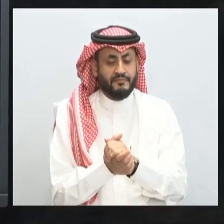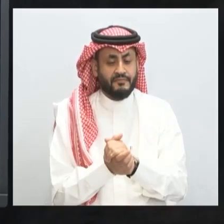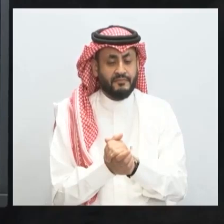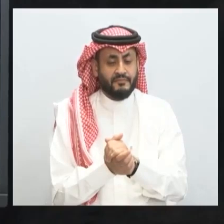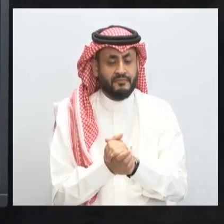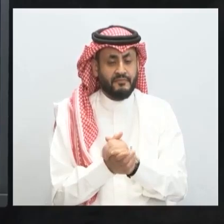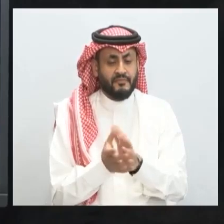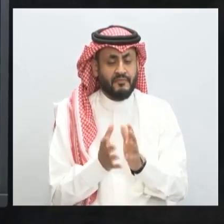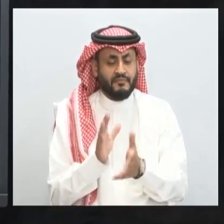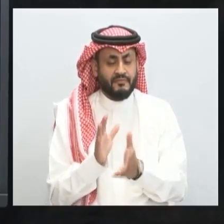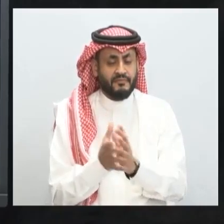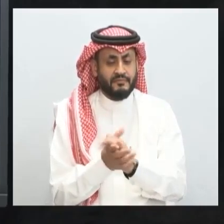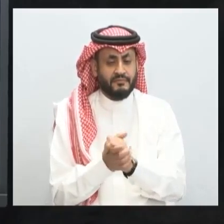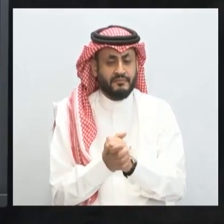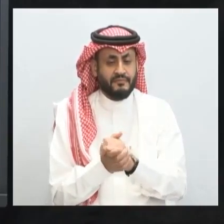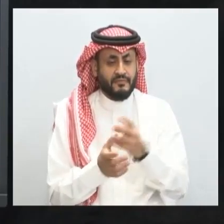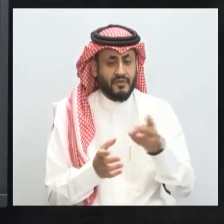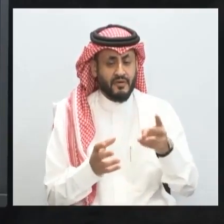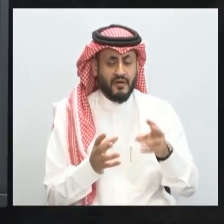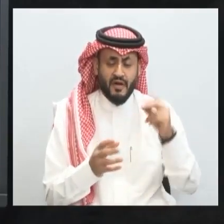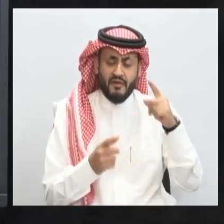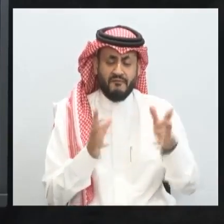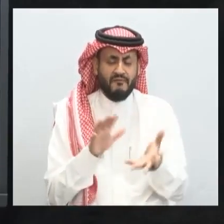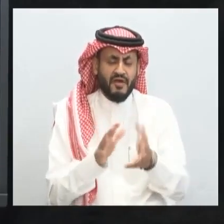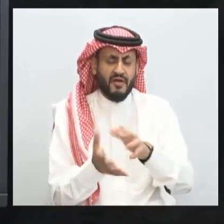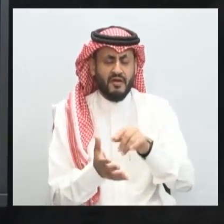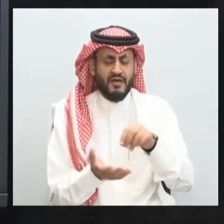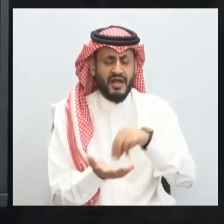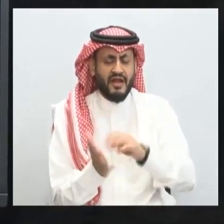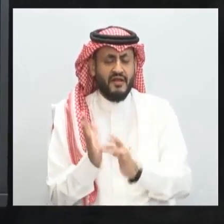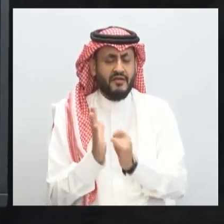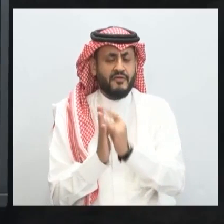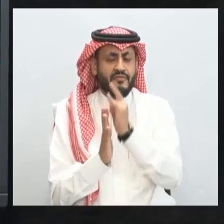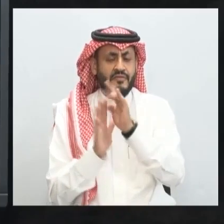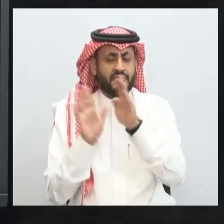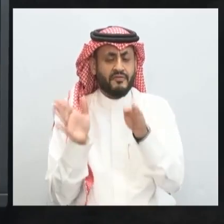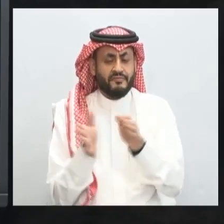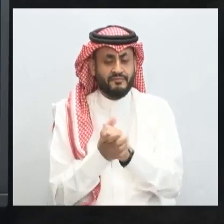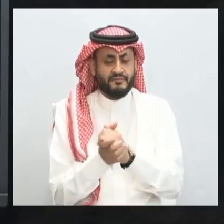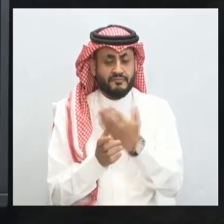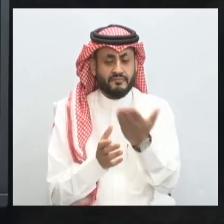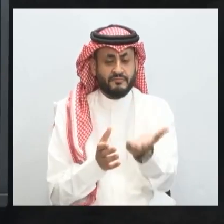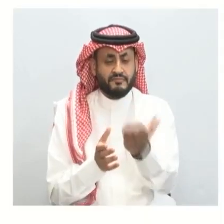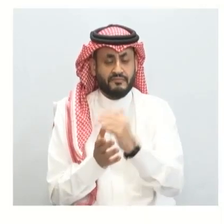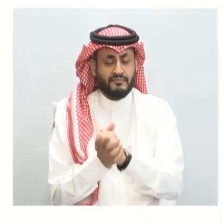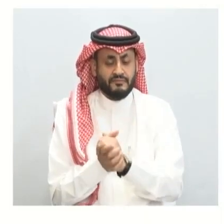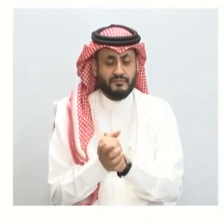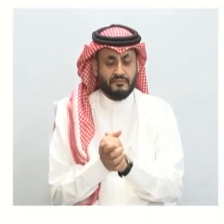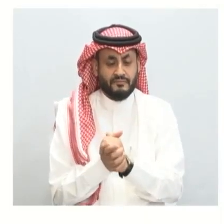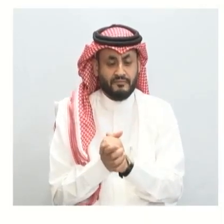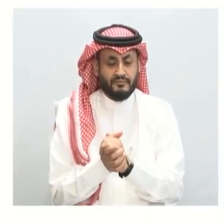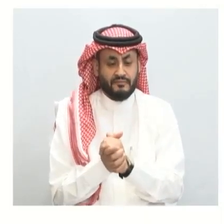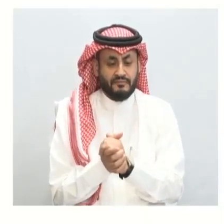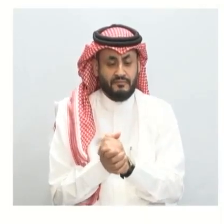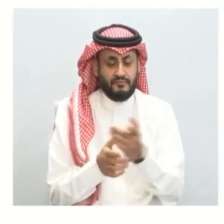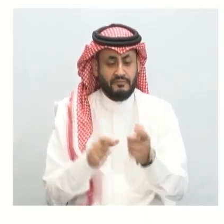let's just say, for example, the different possibilities that we have here in space. So let's see what we have. Now